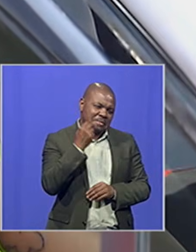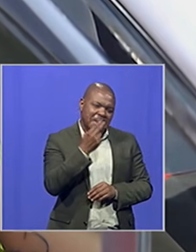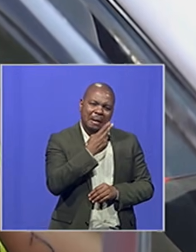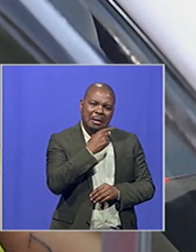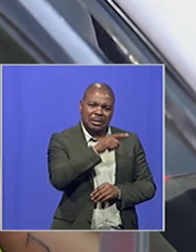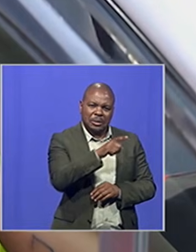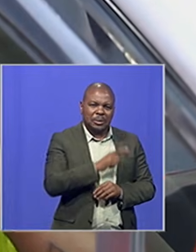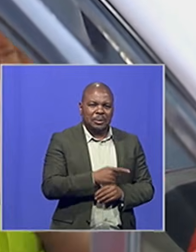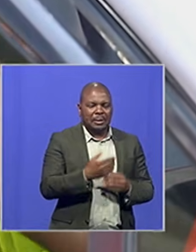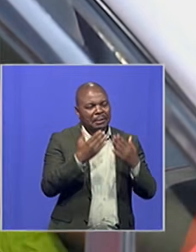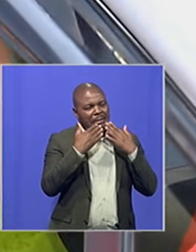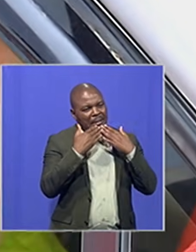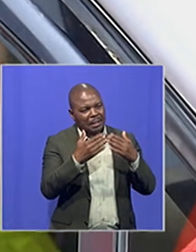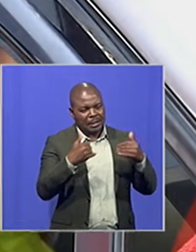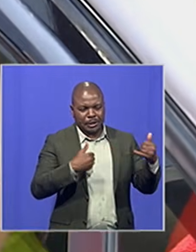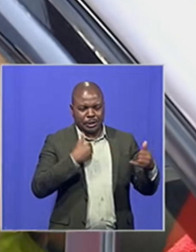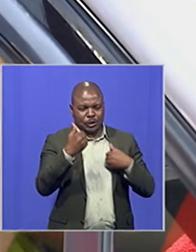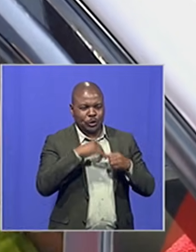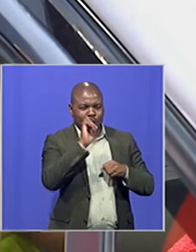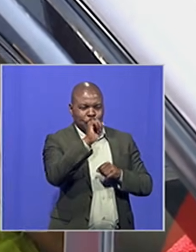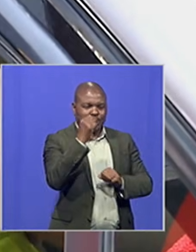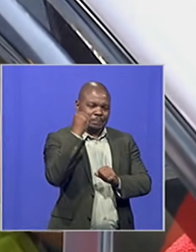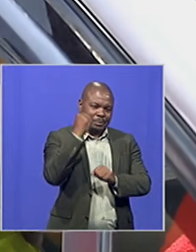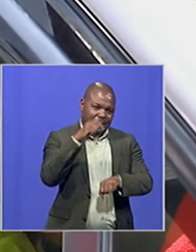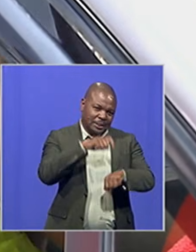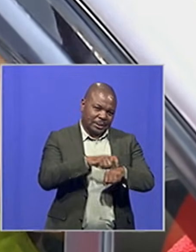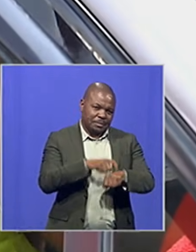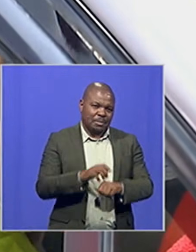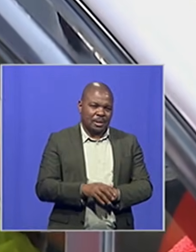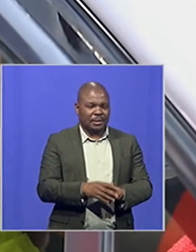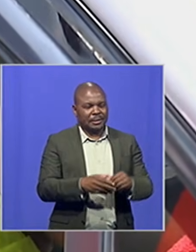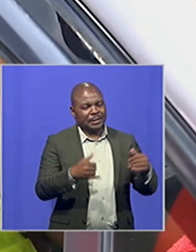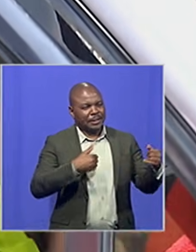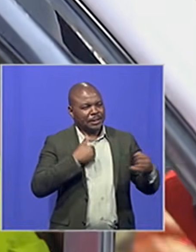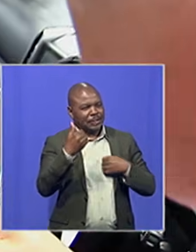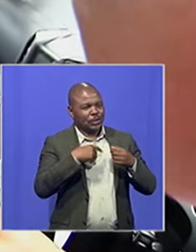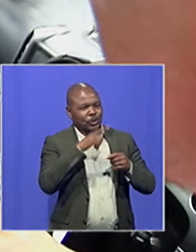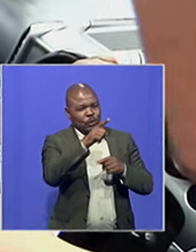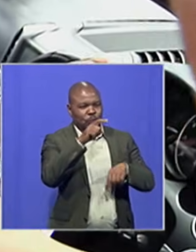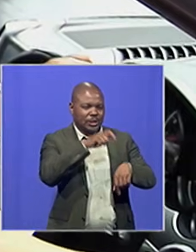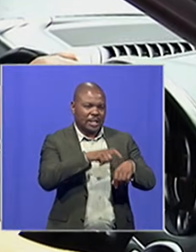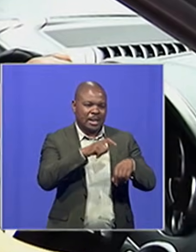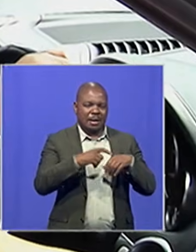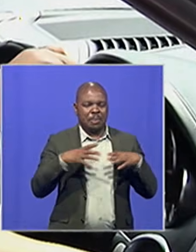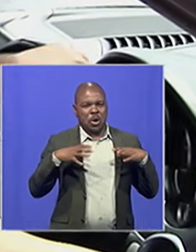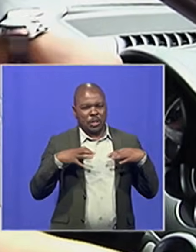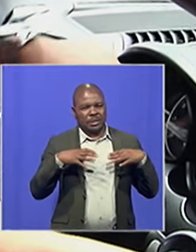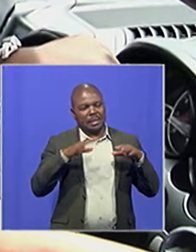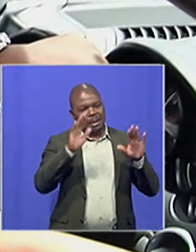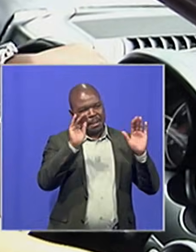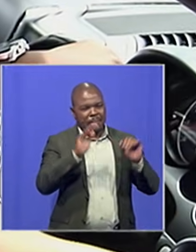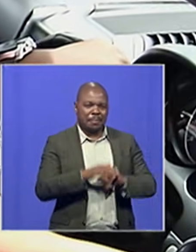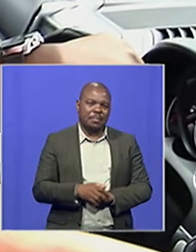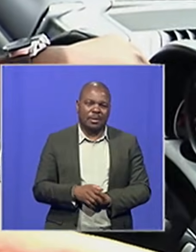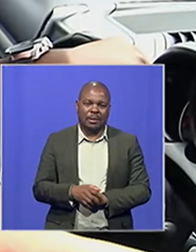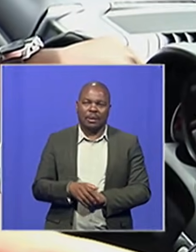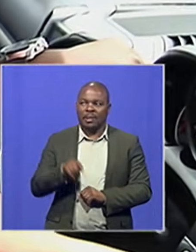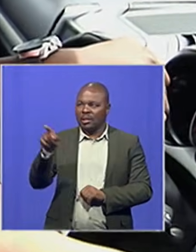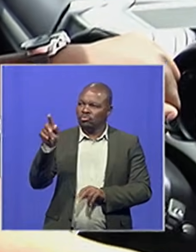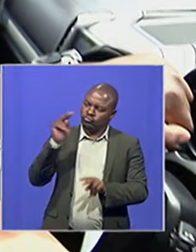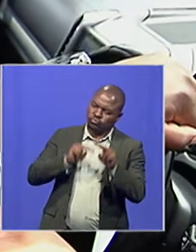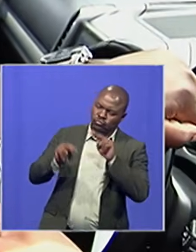much. Enjoy your festive. Enjoy your festive, guys, everyone. Bye. No, they were greeting, wanted to see driver's